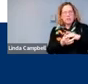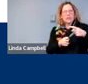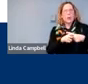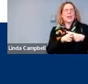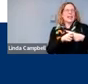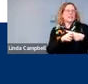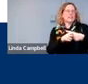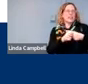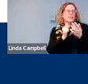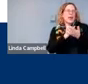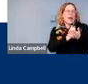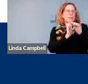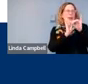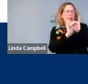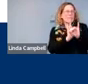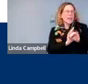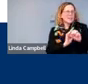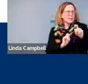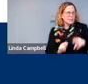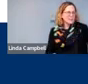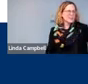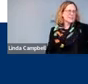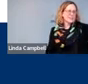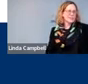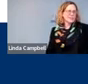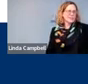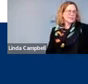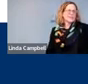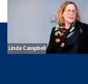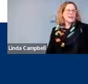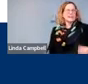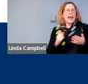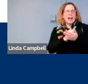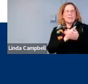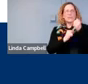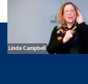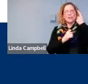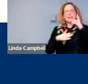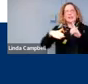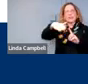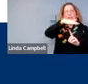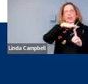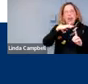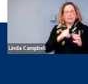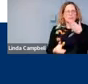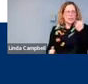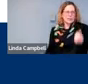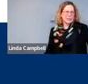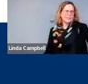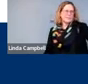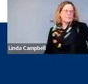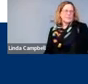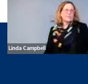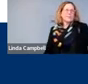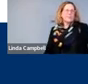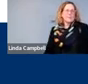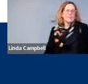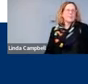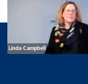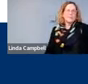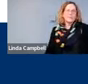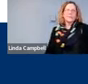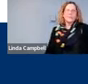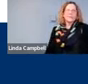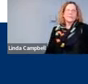picture, it documents your location, and it helps to identify this species. And it helps to understand